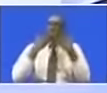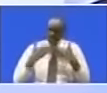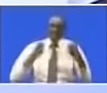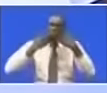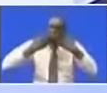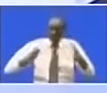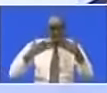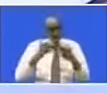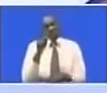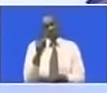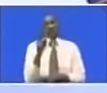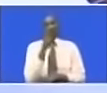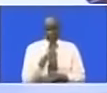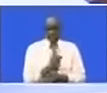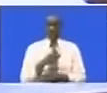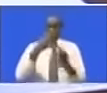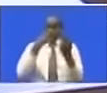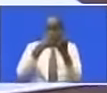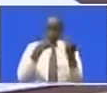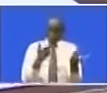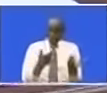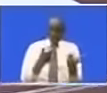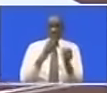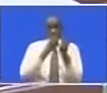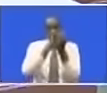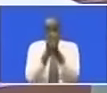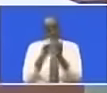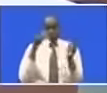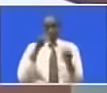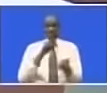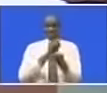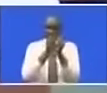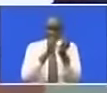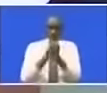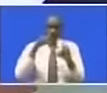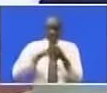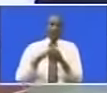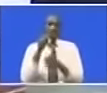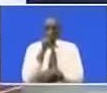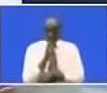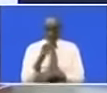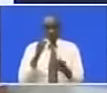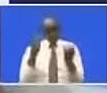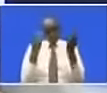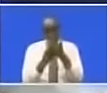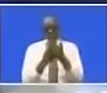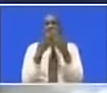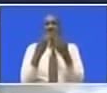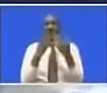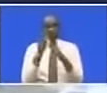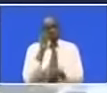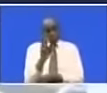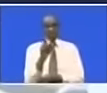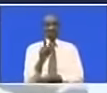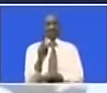in. The hashtag we're using all week long is Transition in Tanzania. Thank you for watching our bulletin tonight, this election